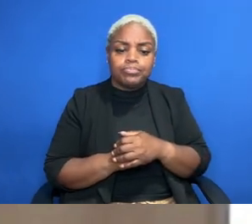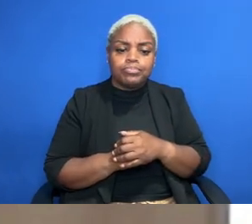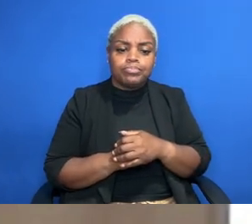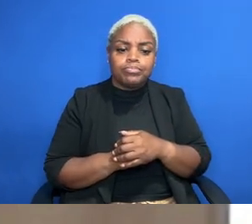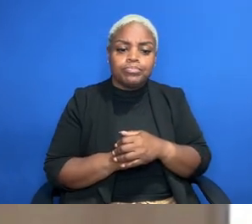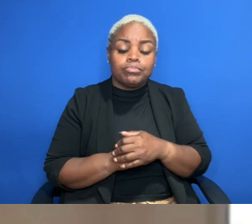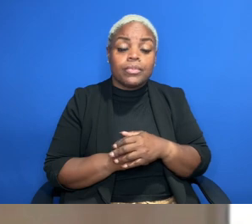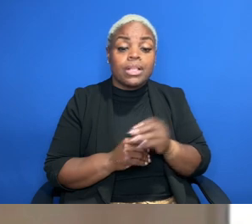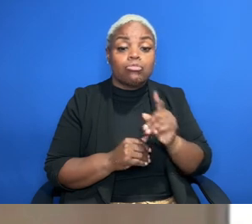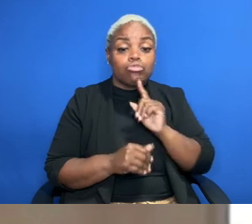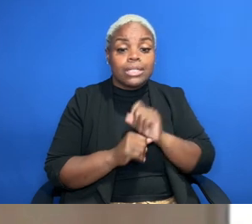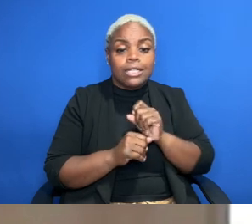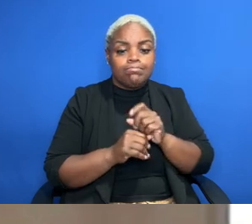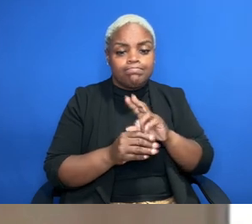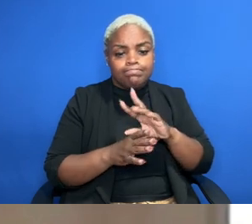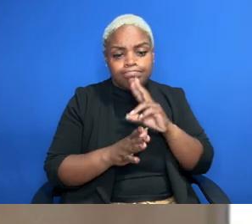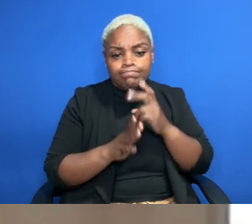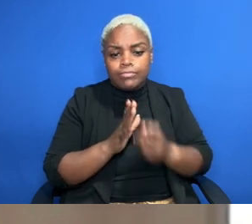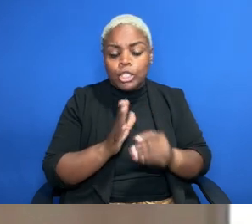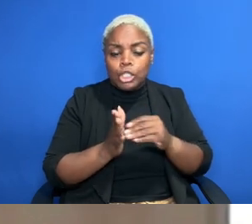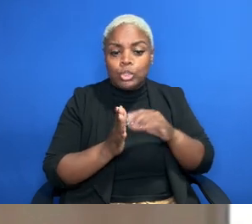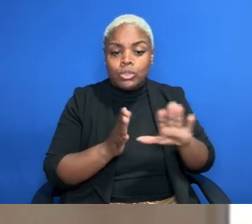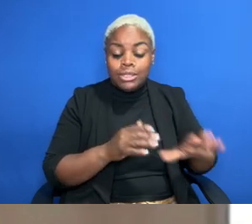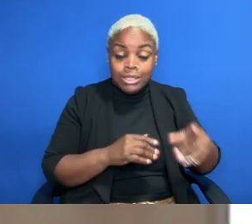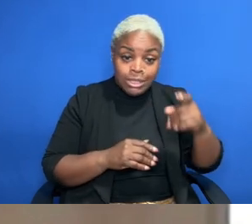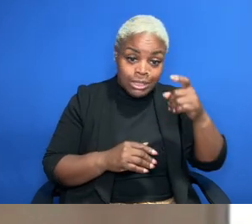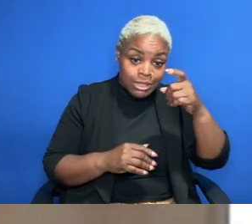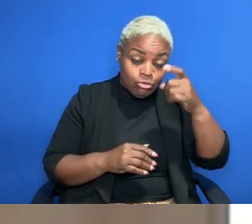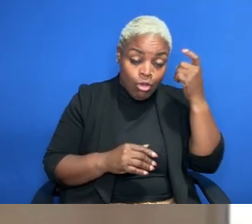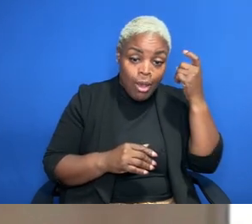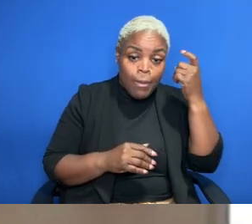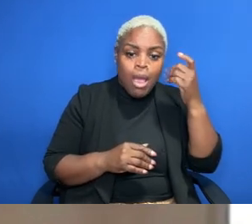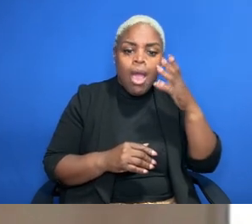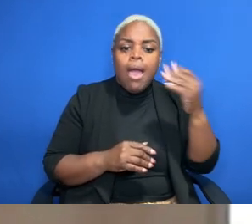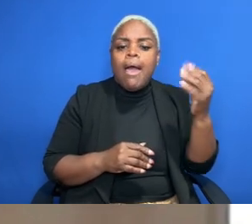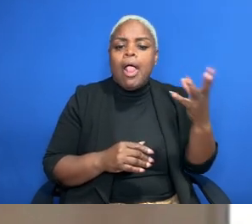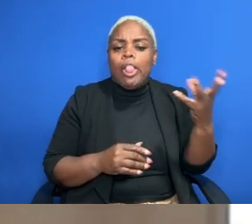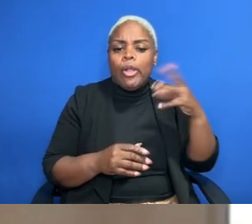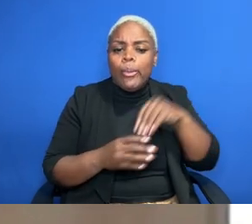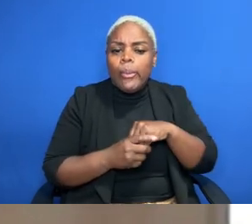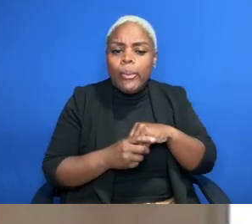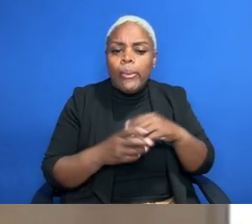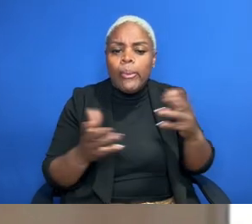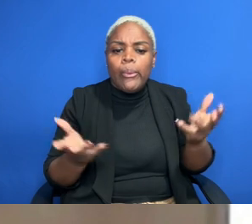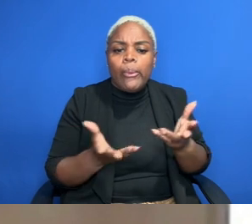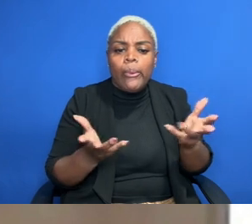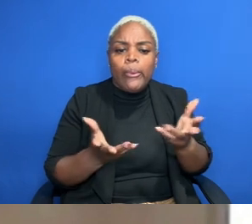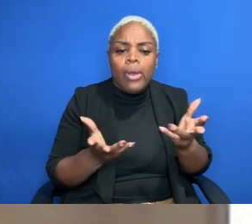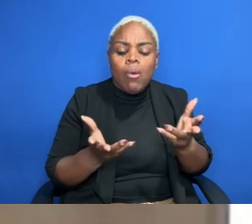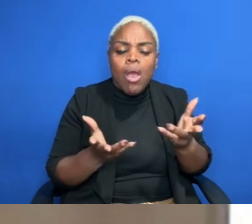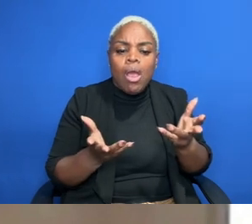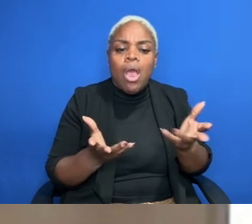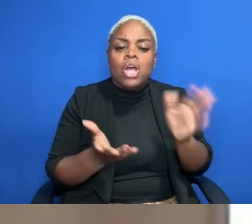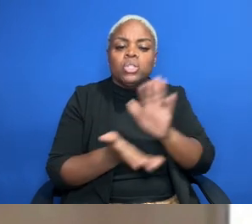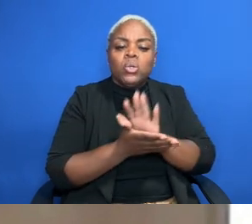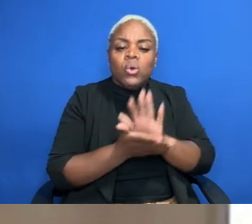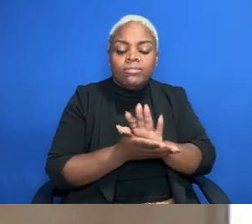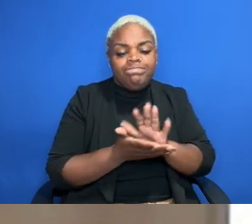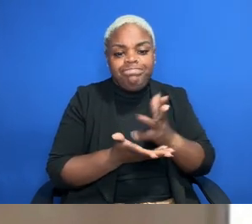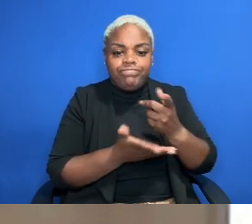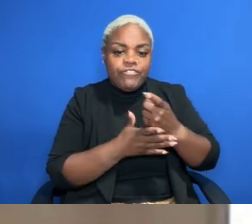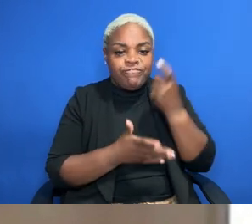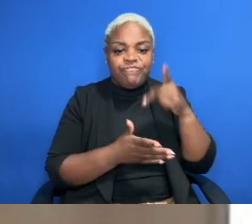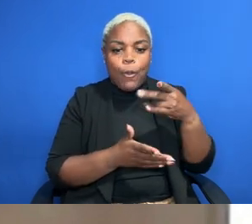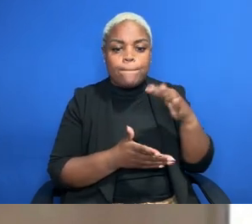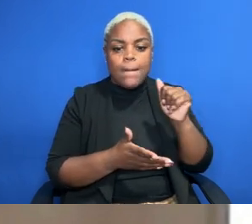in timeout rooms. And a theme really emerged of the students' trauma, and including